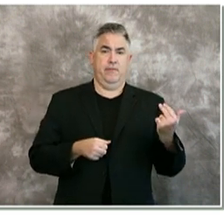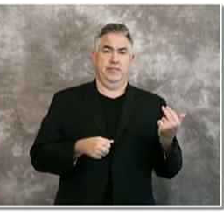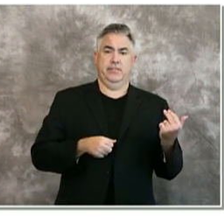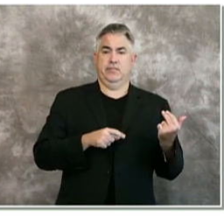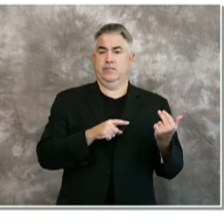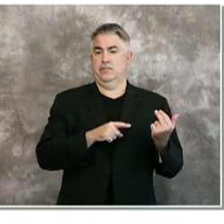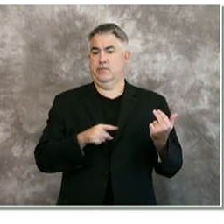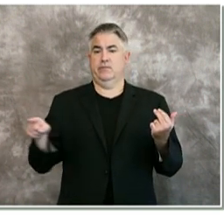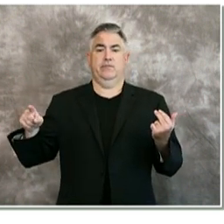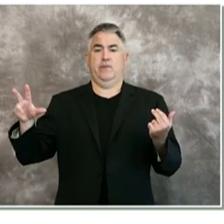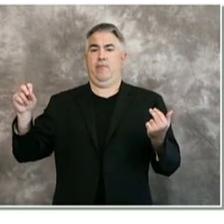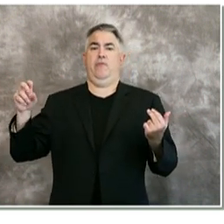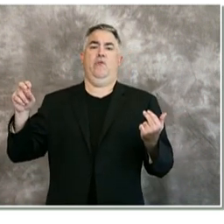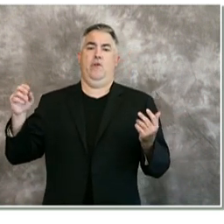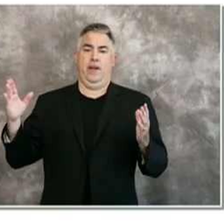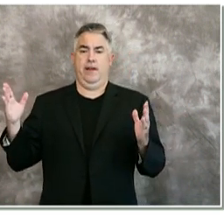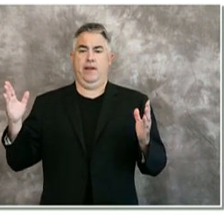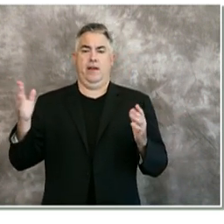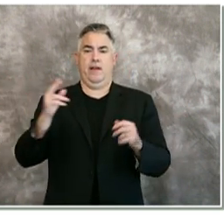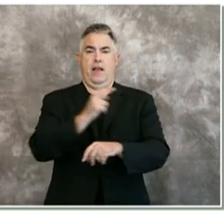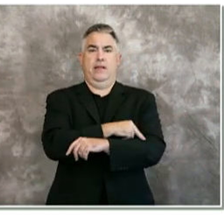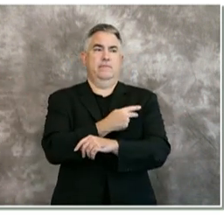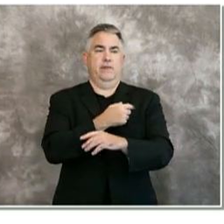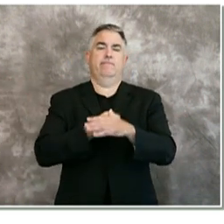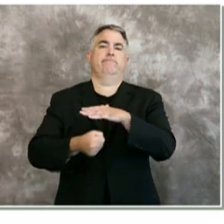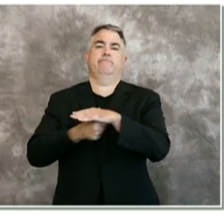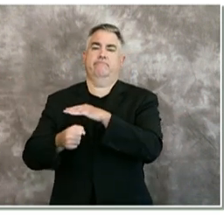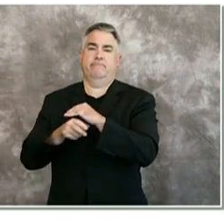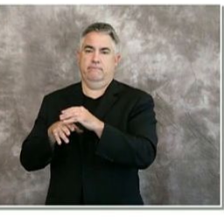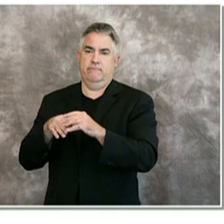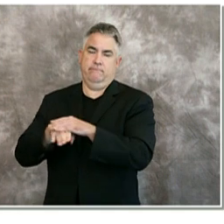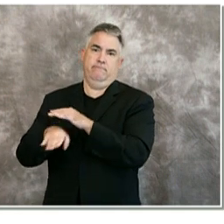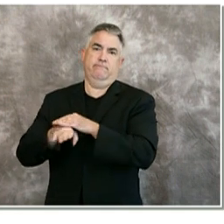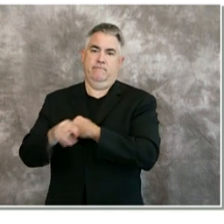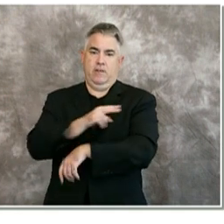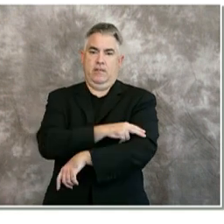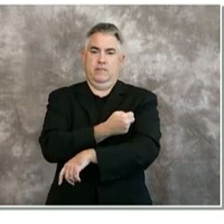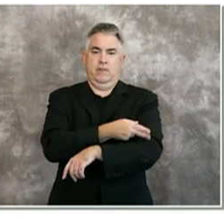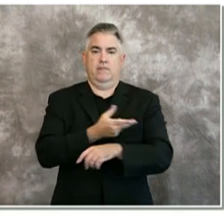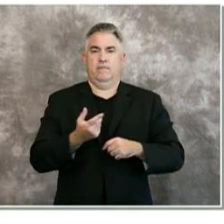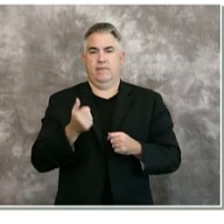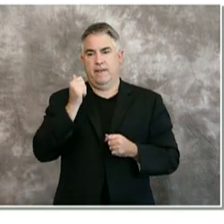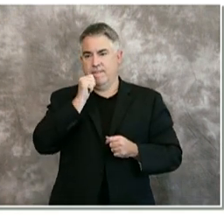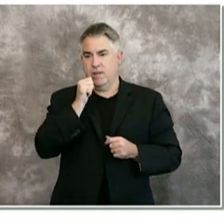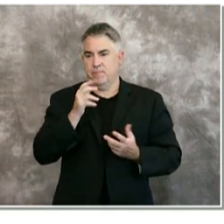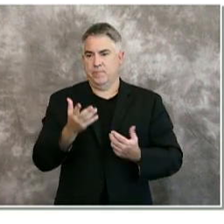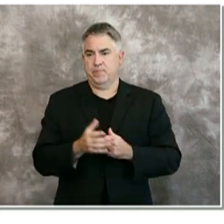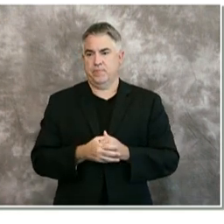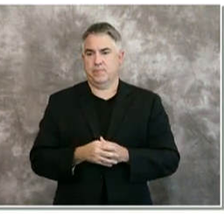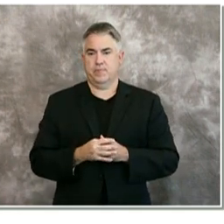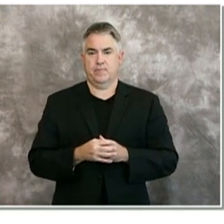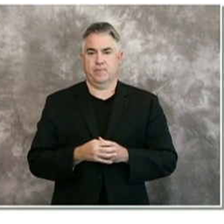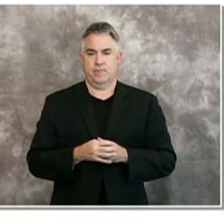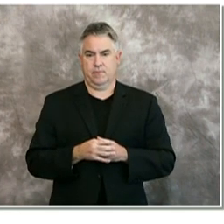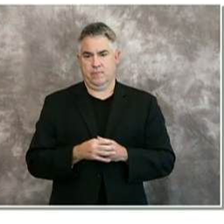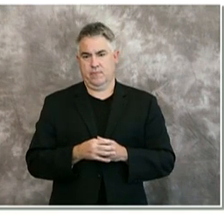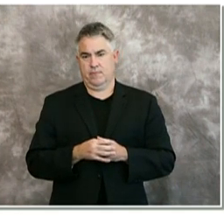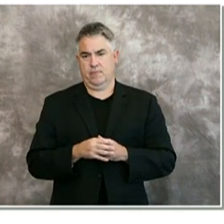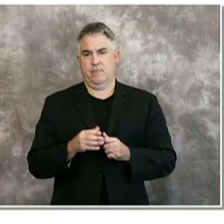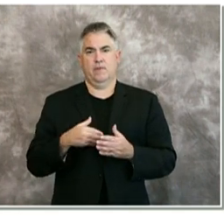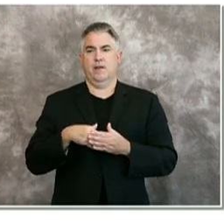to 30 hospitalizations on any given day. And the next slide